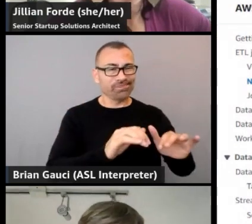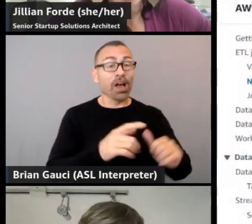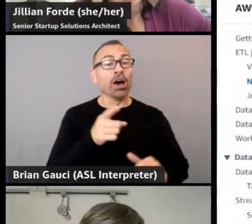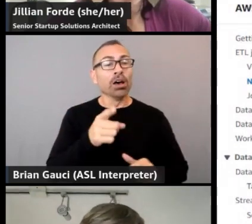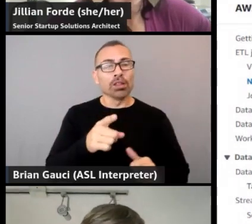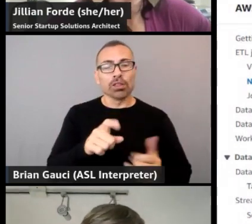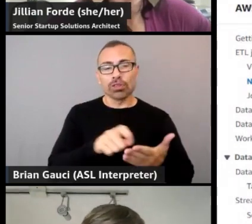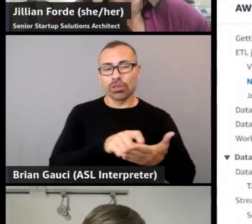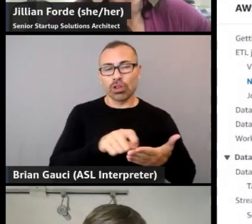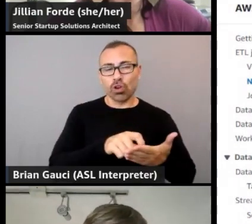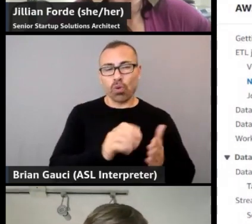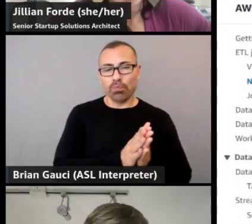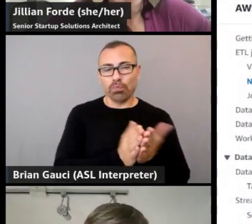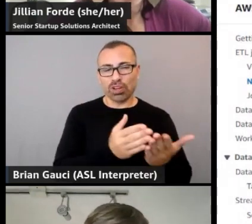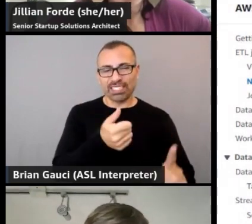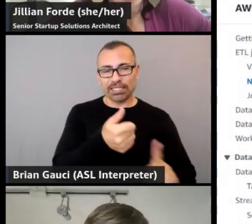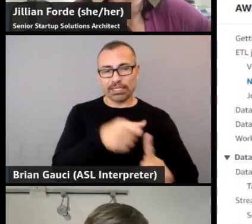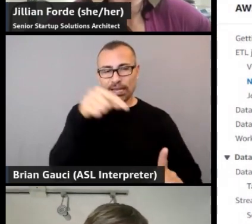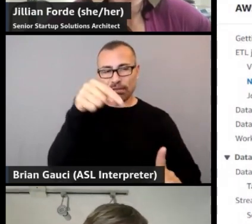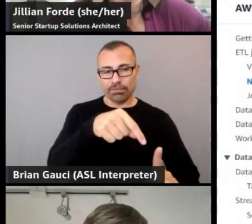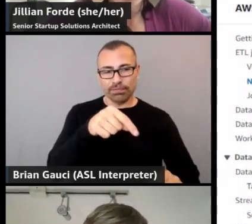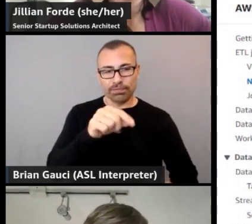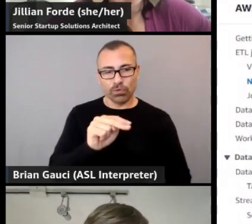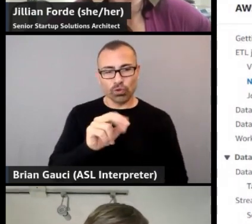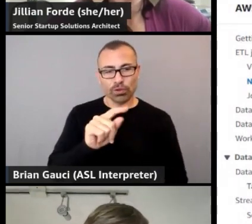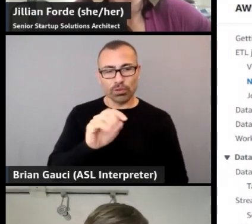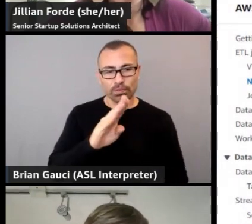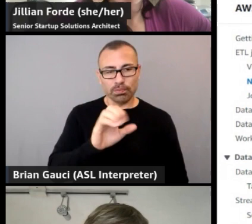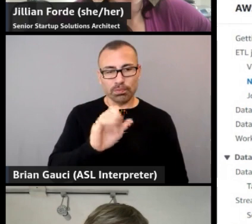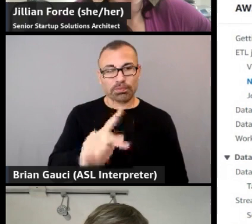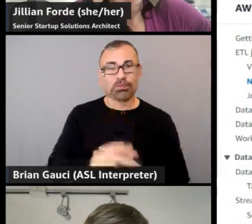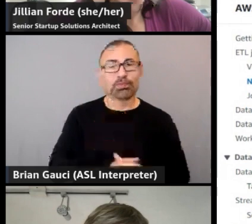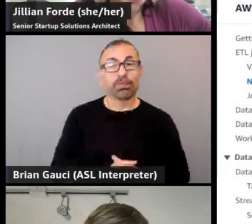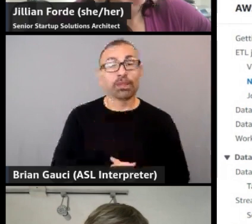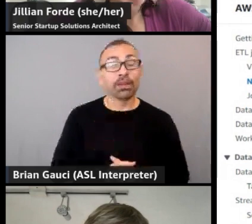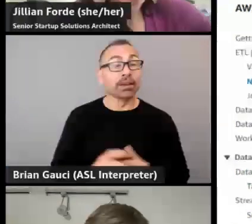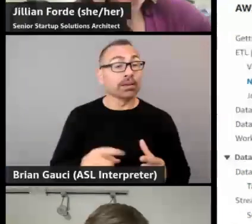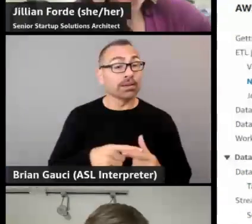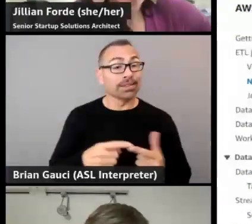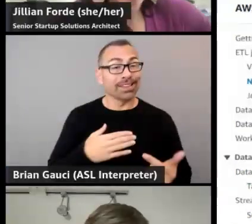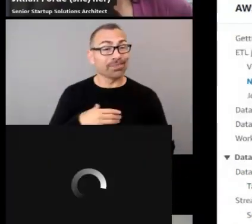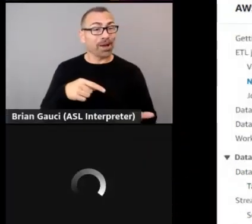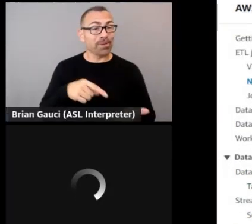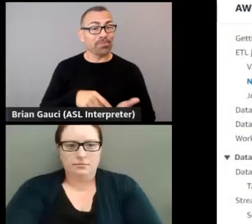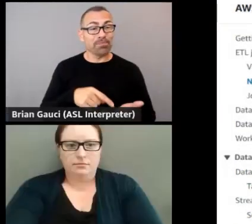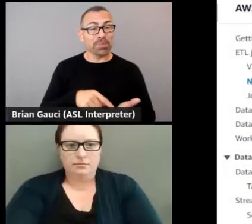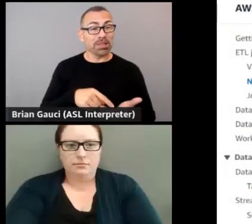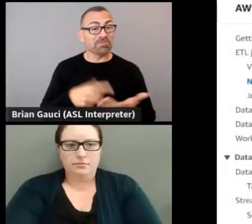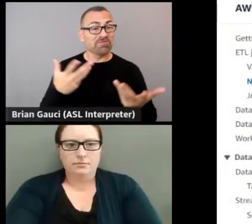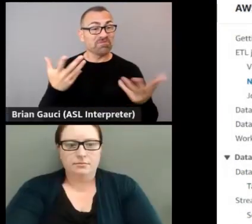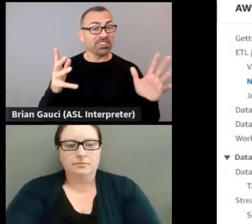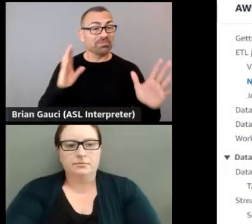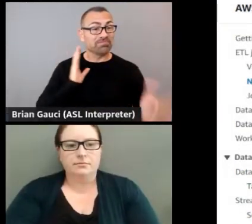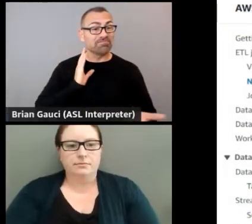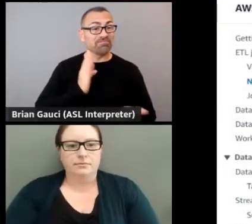And after this, my billing and my metering has stopped. So now